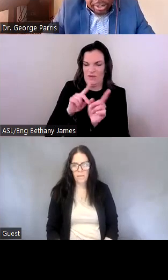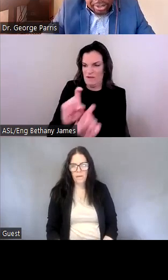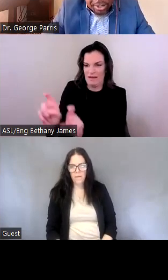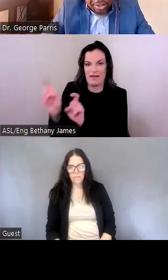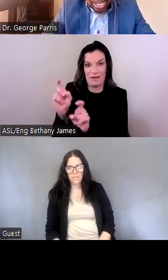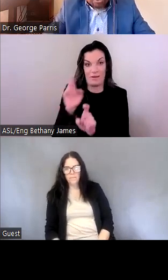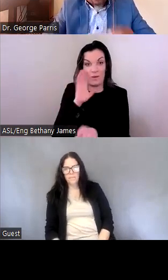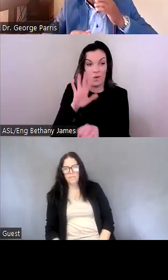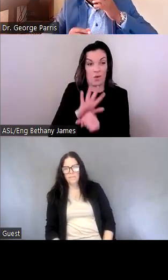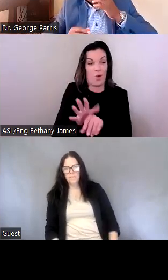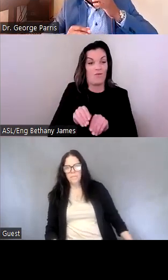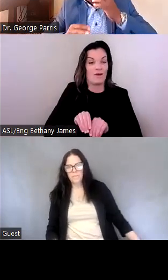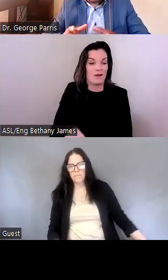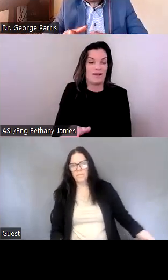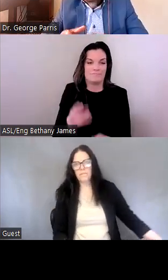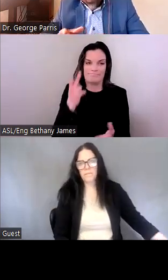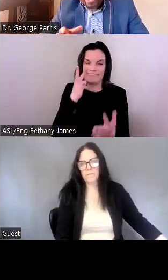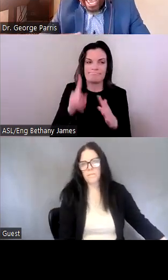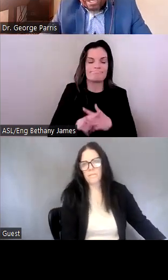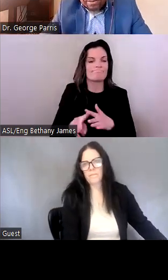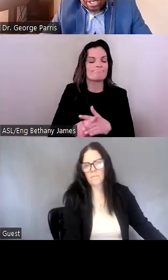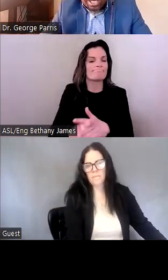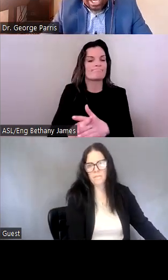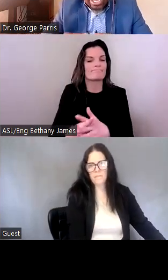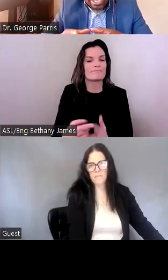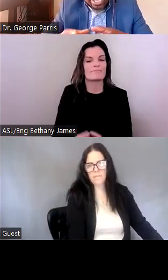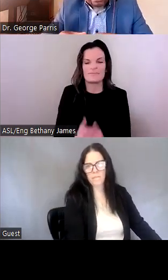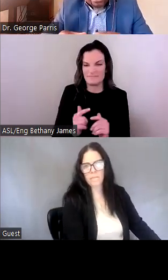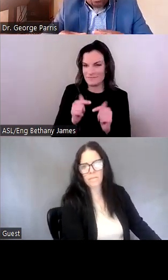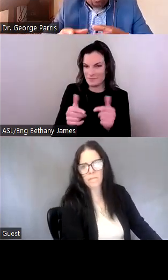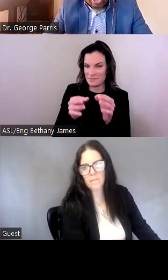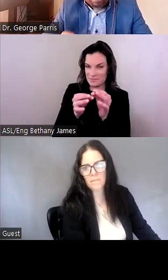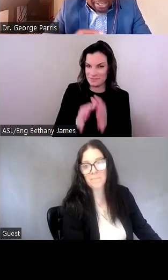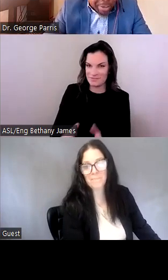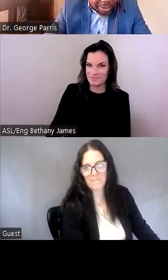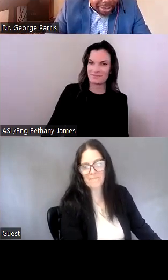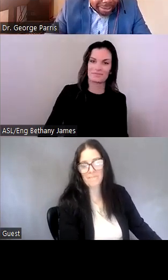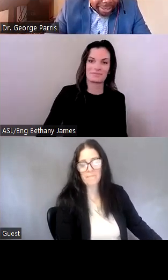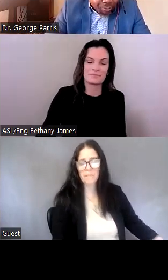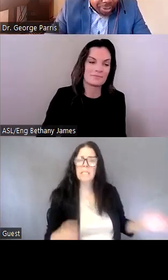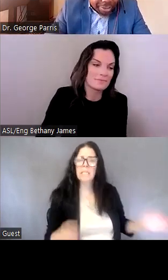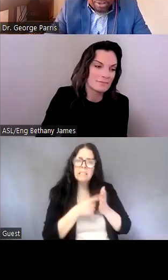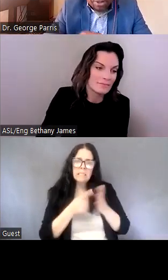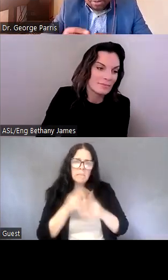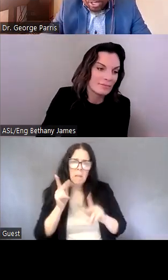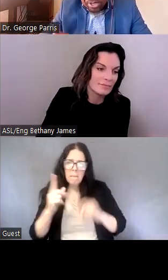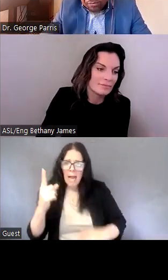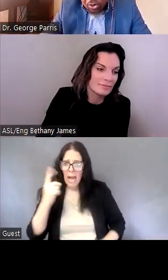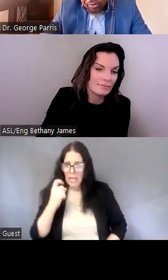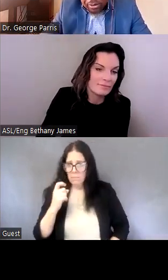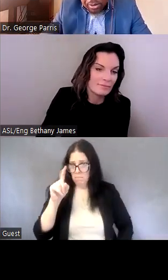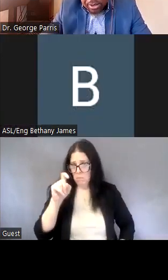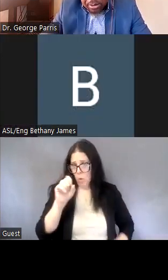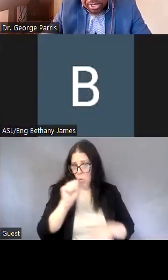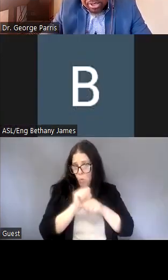COVID. Now, the question people may ask me is workplace mental health increasing because